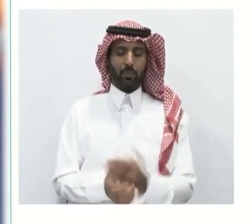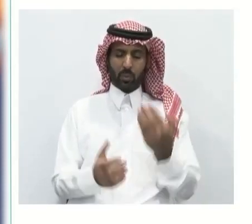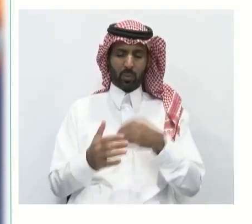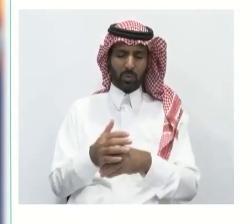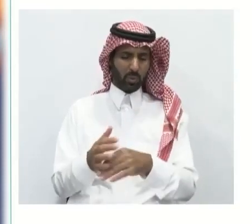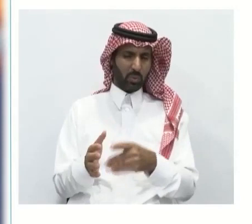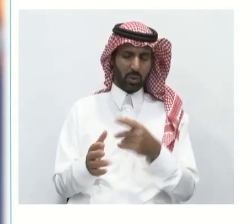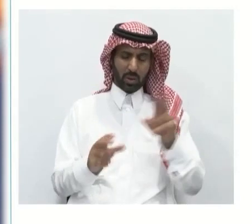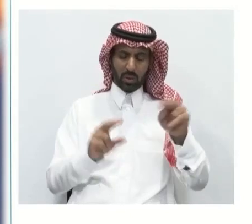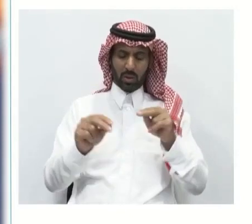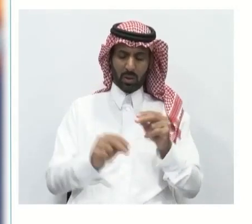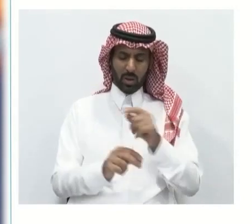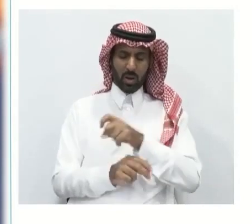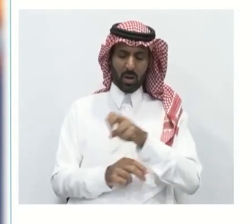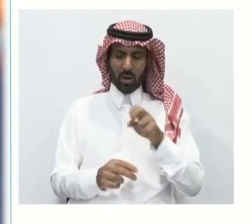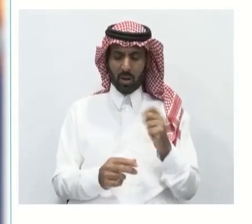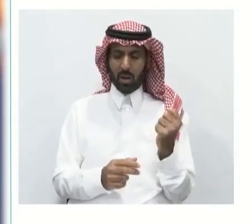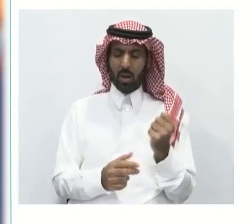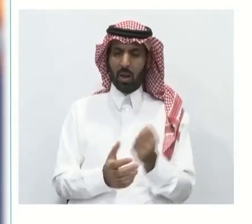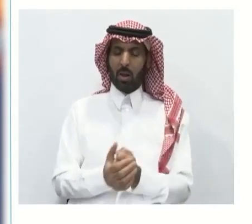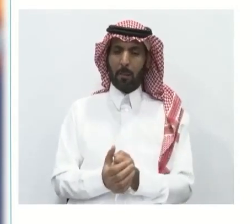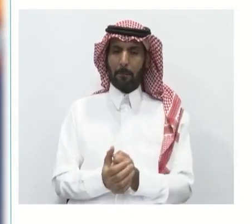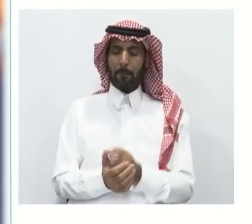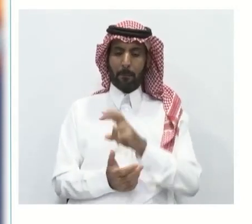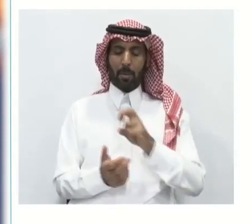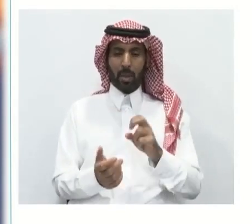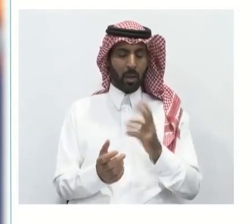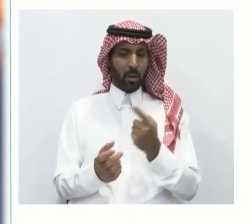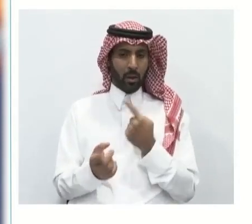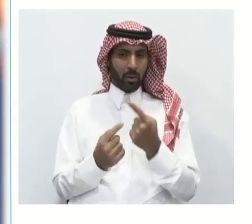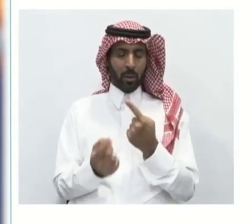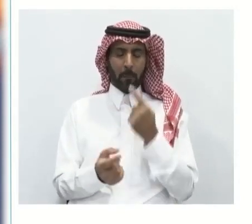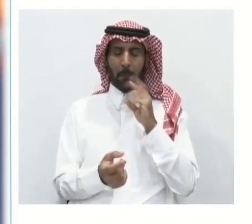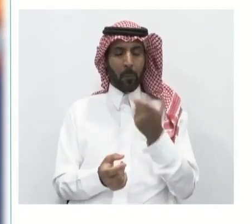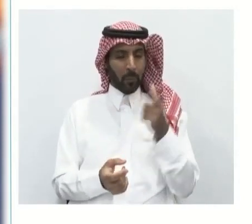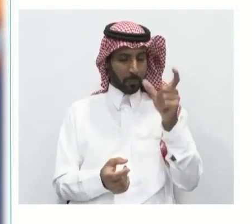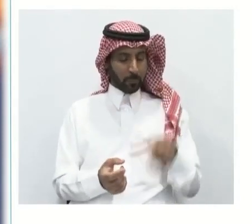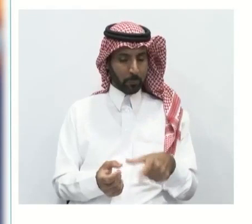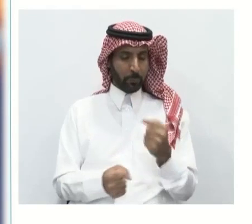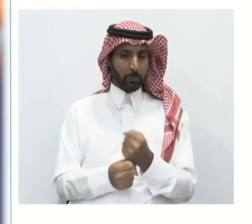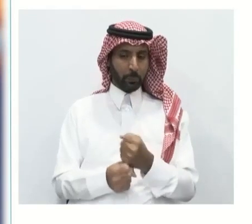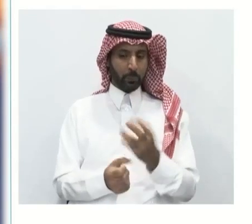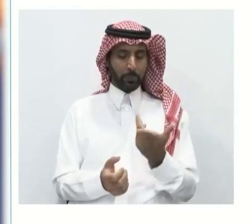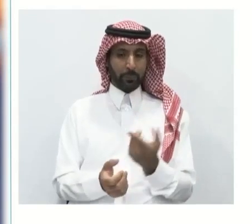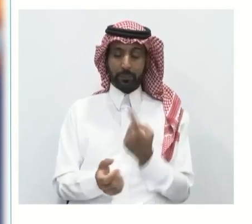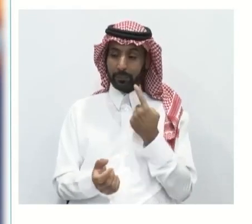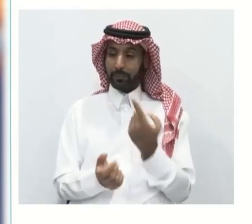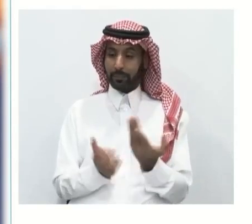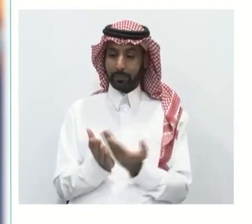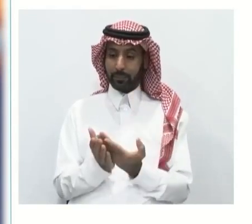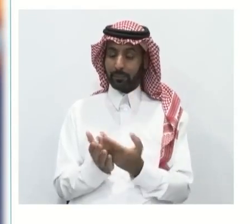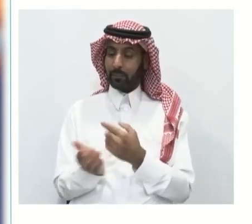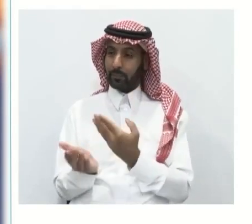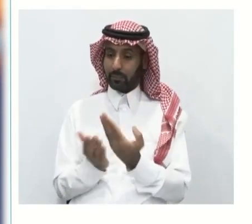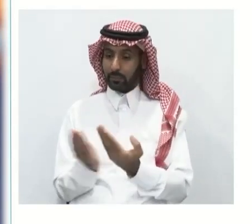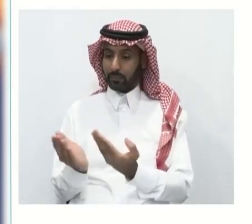crime stories have you read? Talk about the characters and the story. So you can share the stories among each other,